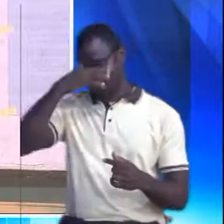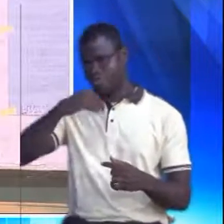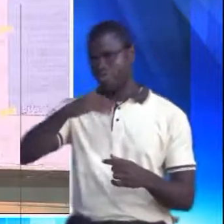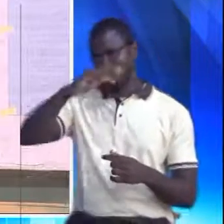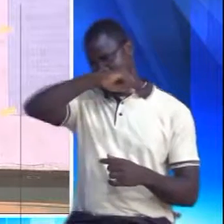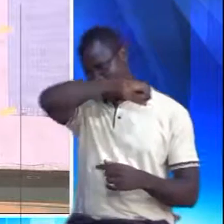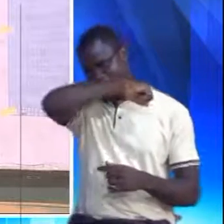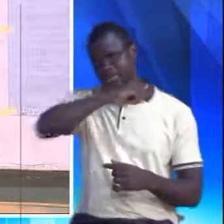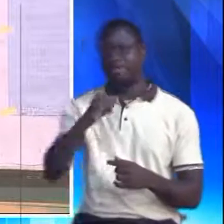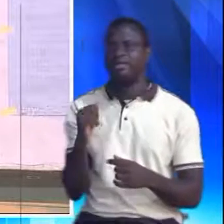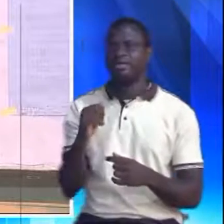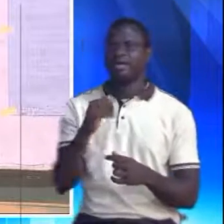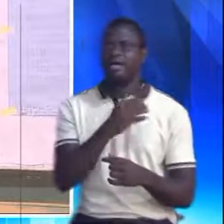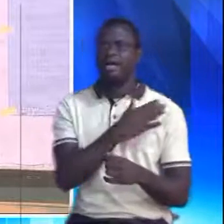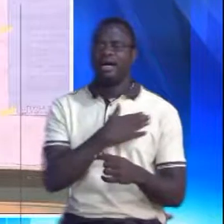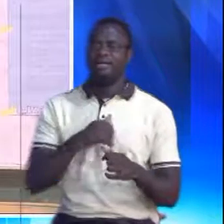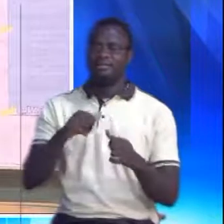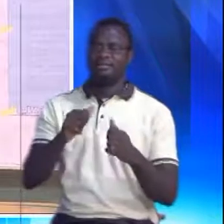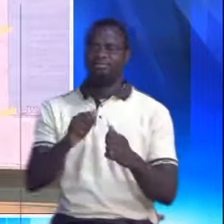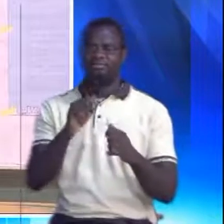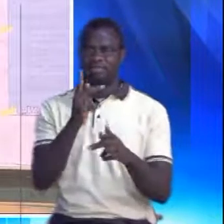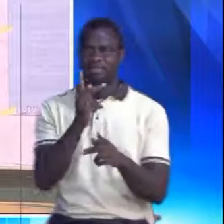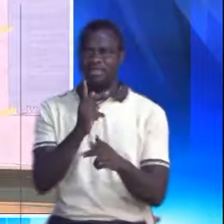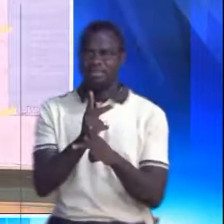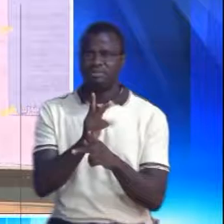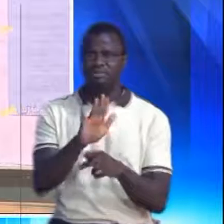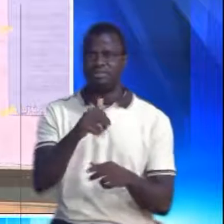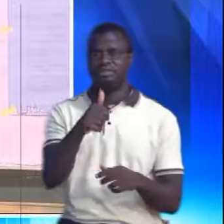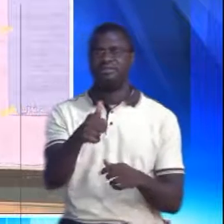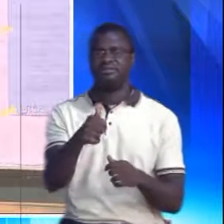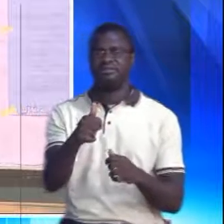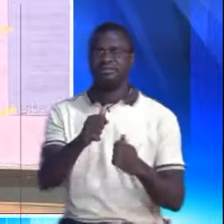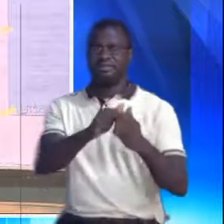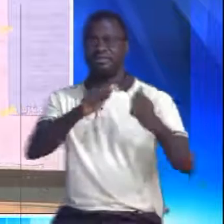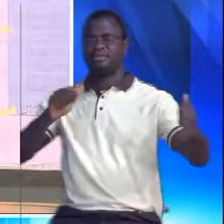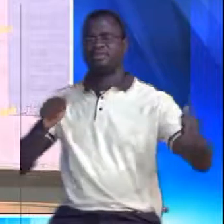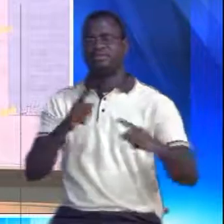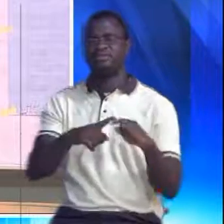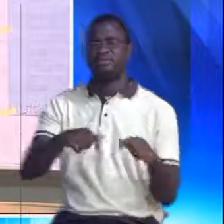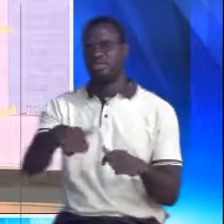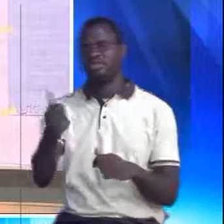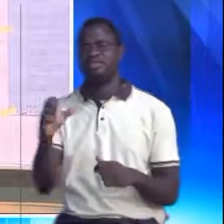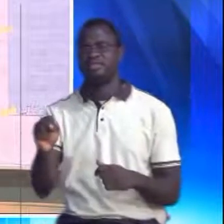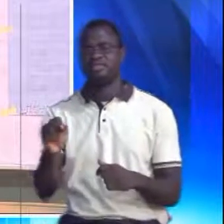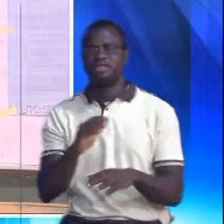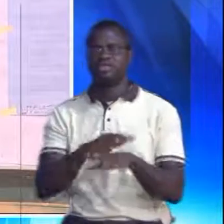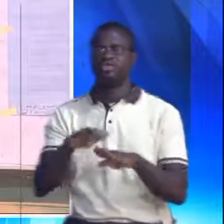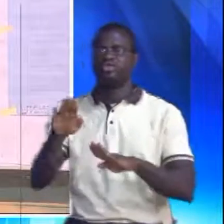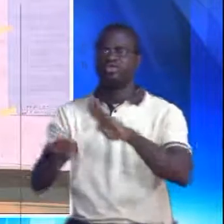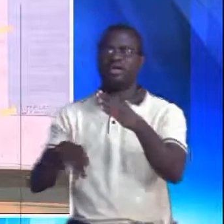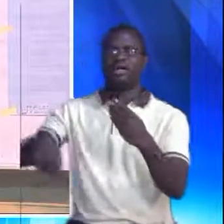are going to look at another topic. But before you go to that topic, we want to look briefly at what we did during the previous